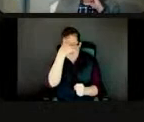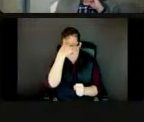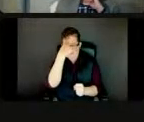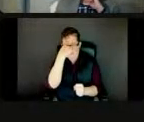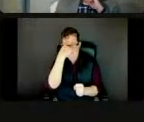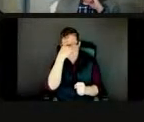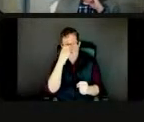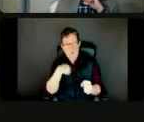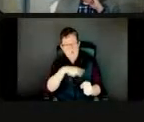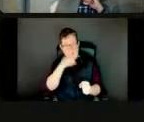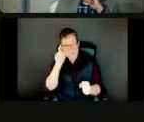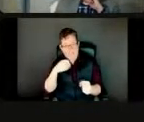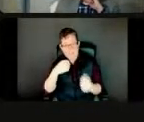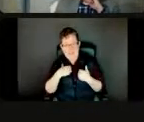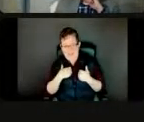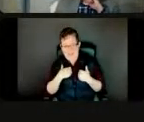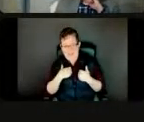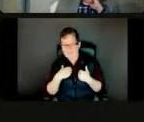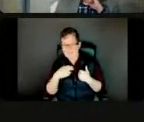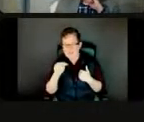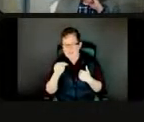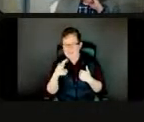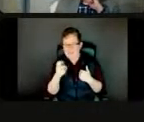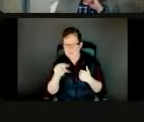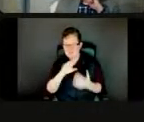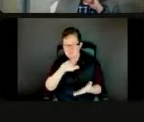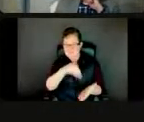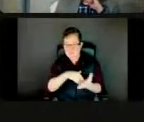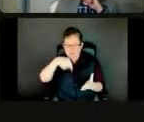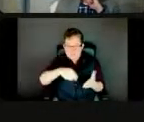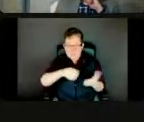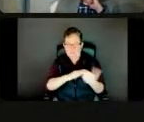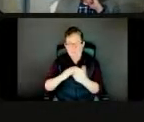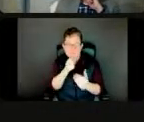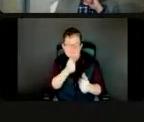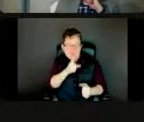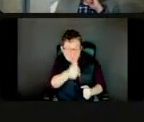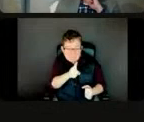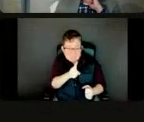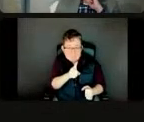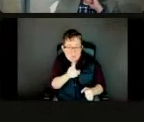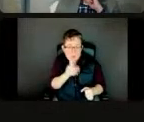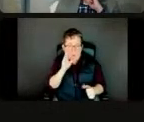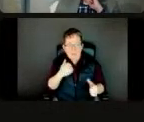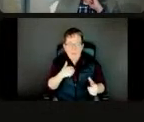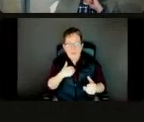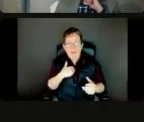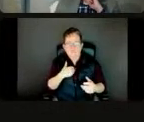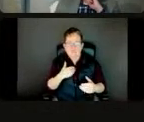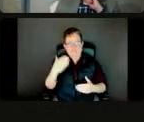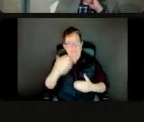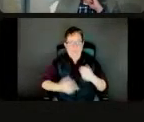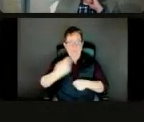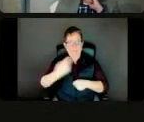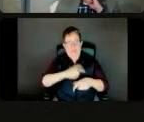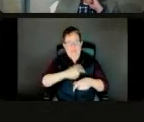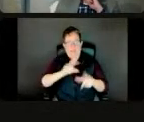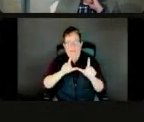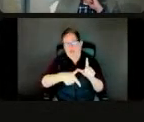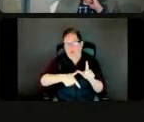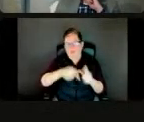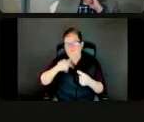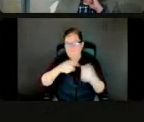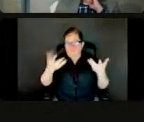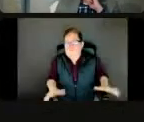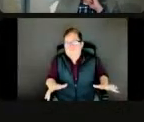have a Navigation Center in this community. I'm not sure that there's going to be an expiration date on something like a Navigation Center. We don't